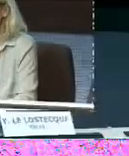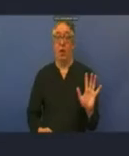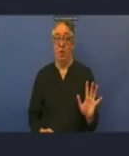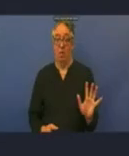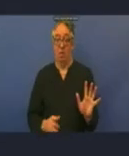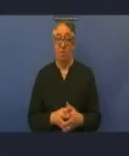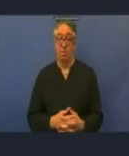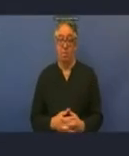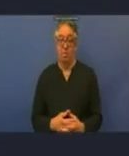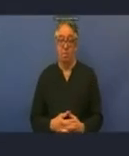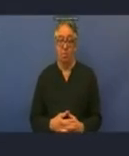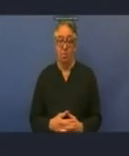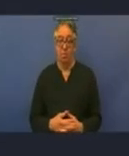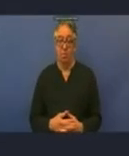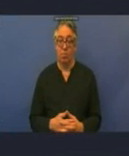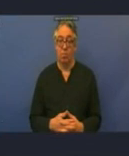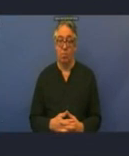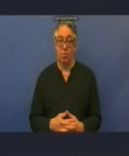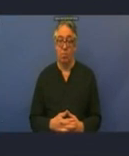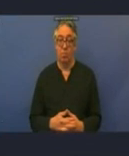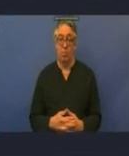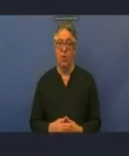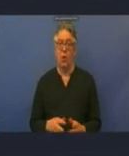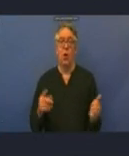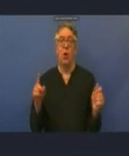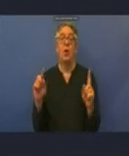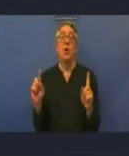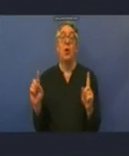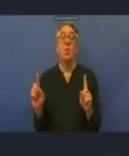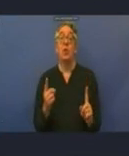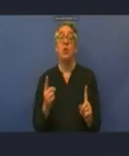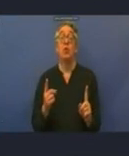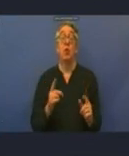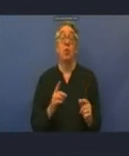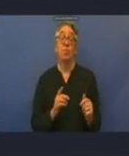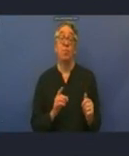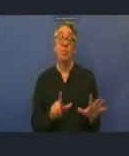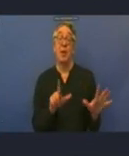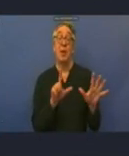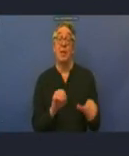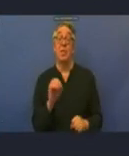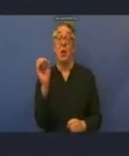So I'll start with the cooperation partnerships. With 70% of the budget,